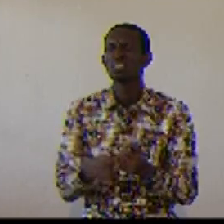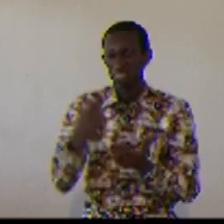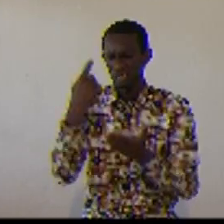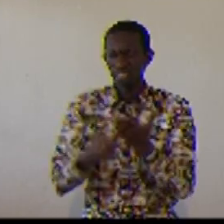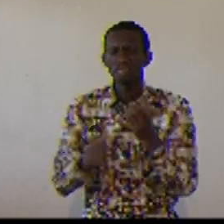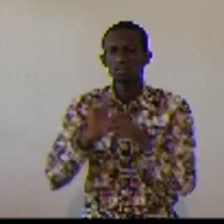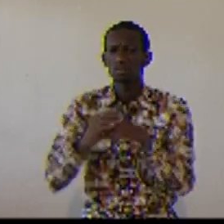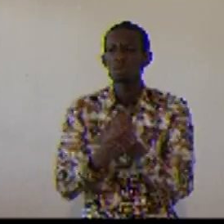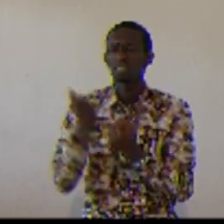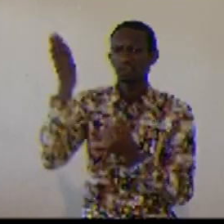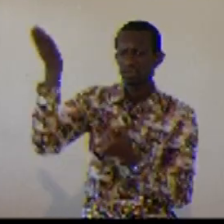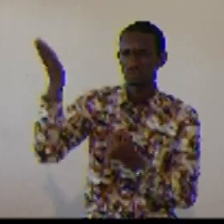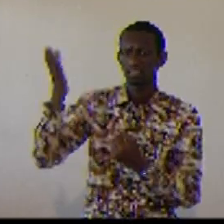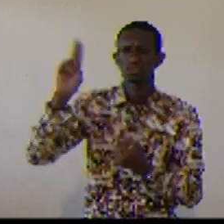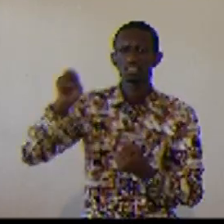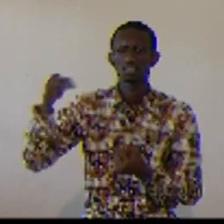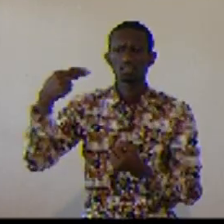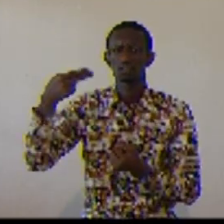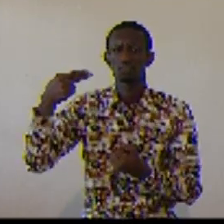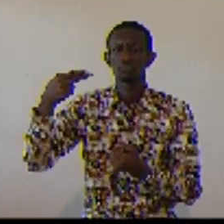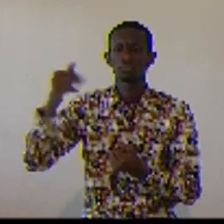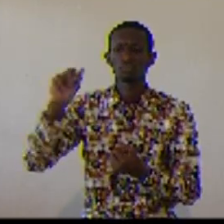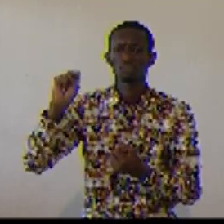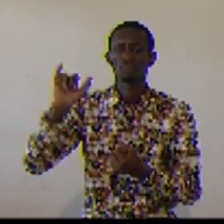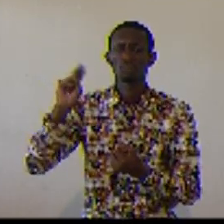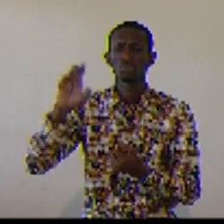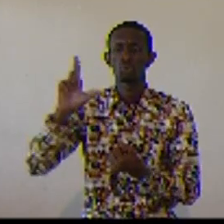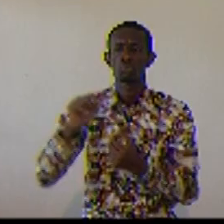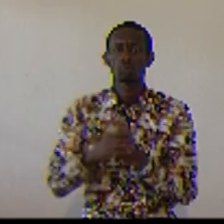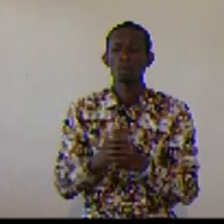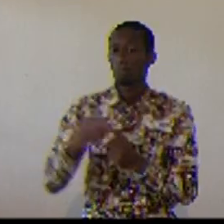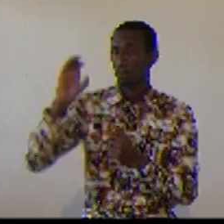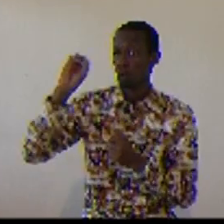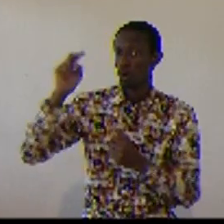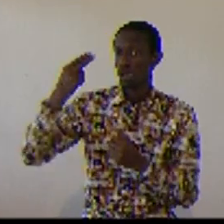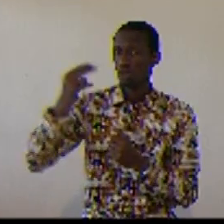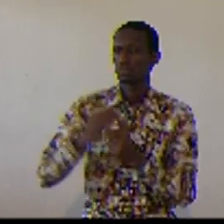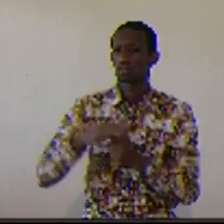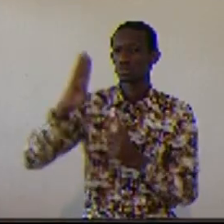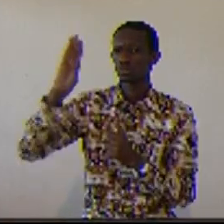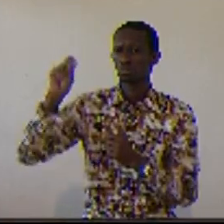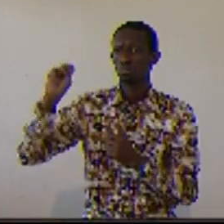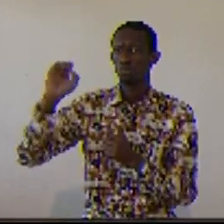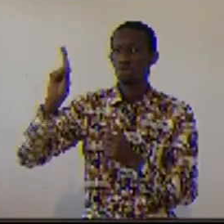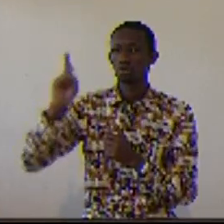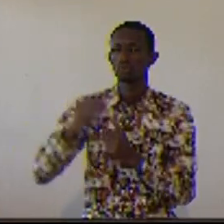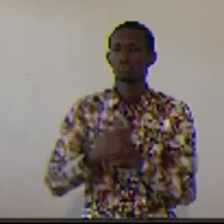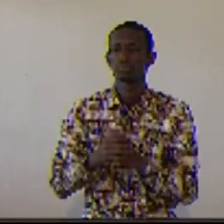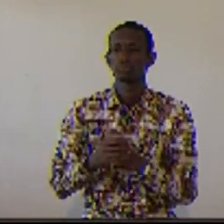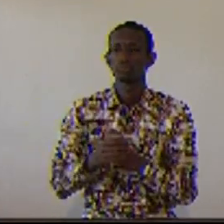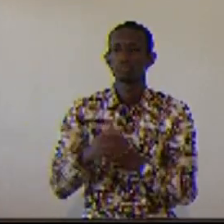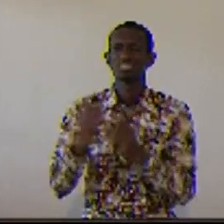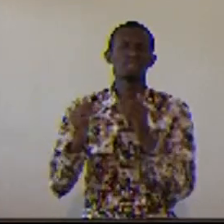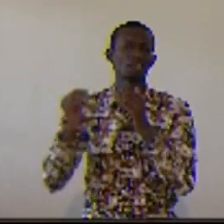somehow acidic? So the OH bond is weaker in phenol than in alcohol. This